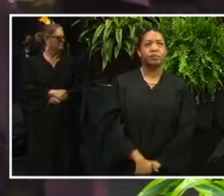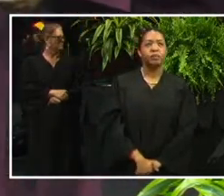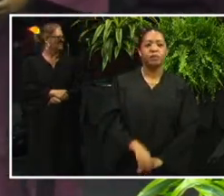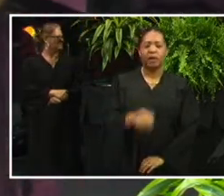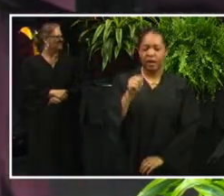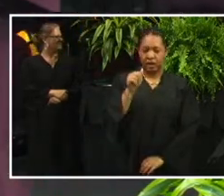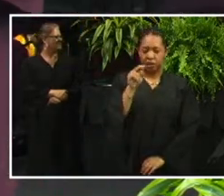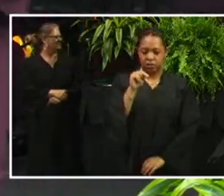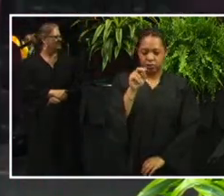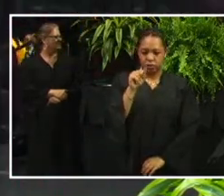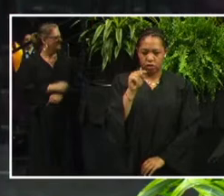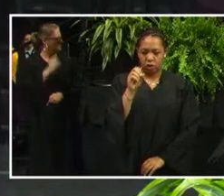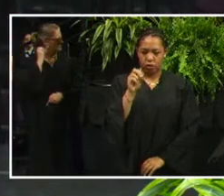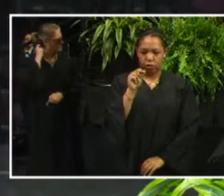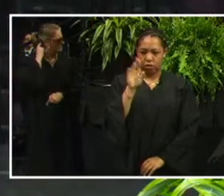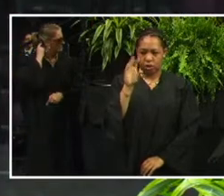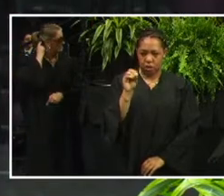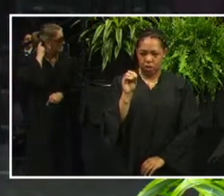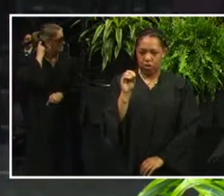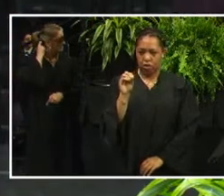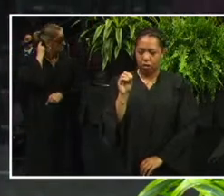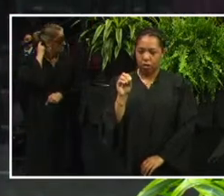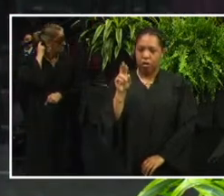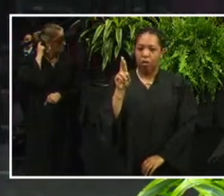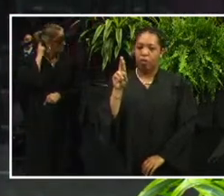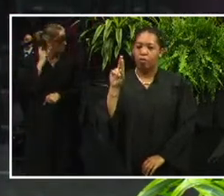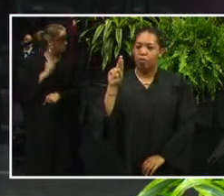Antonio Eugene Wright II.